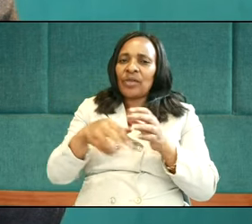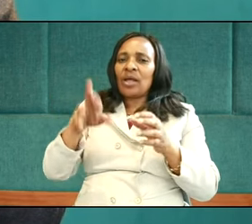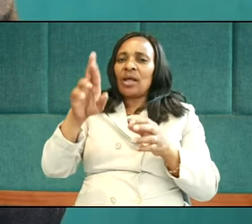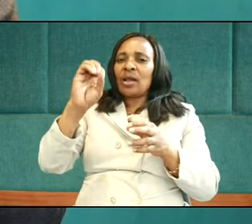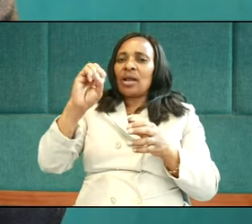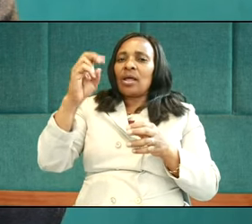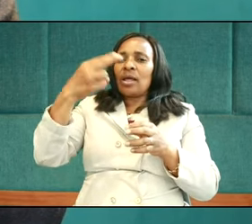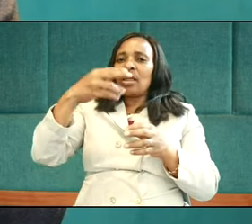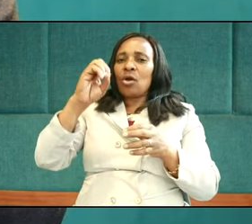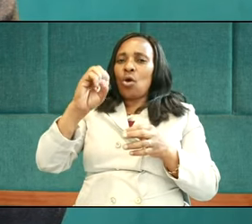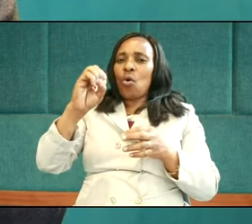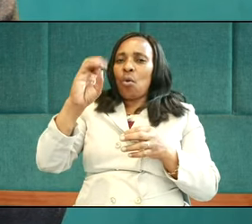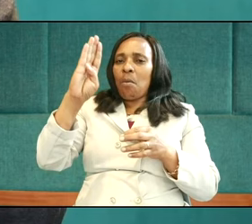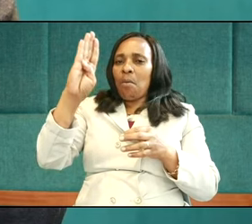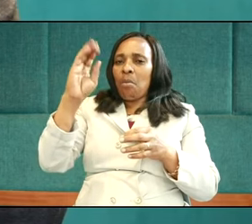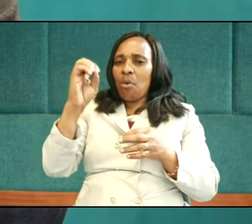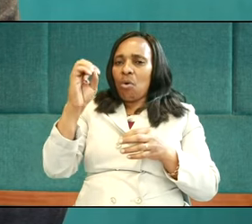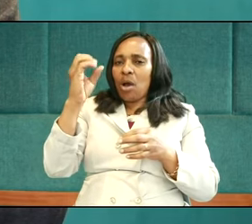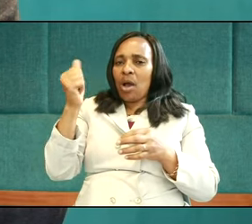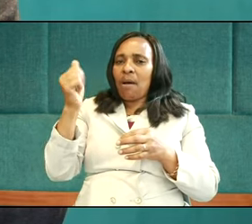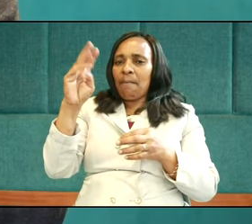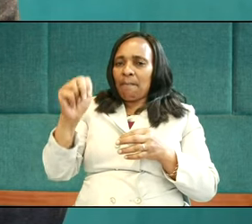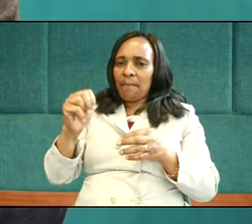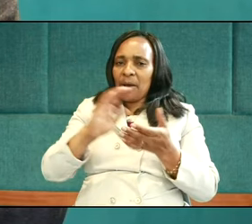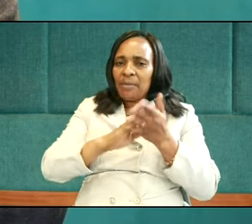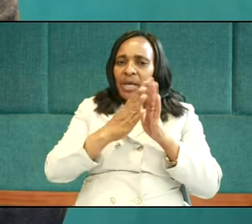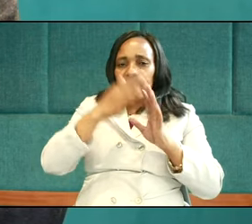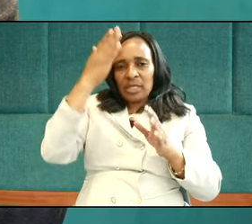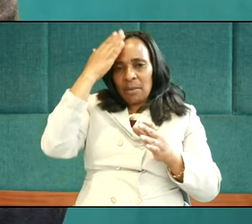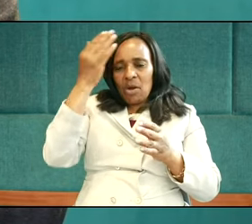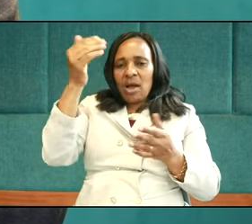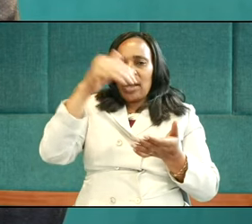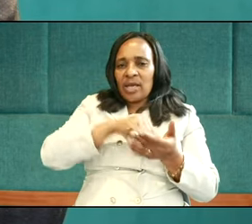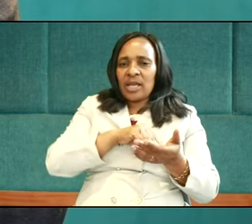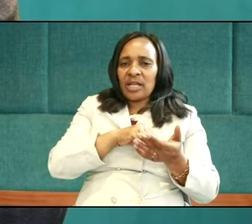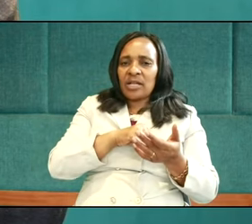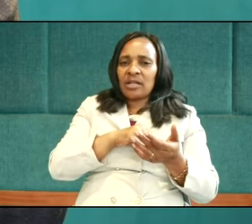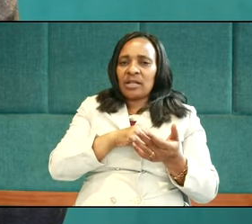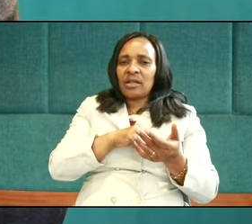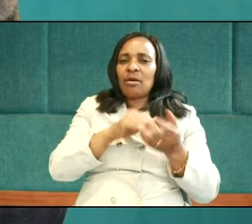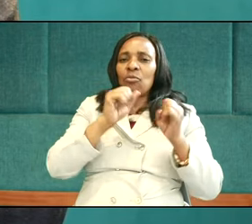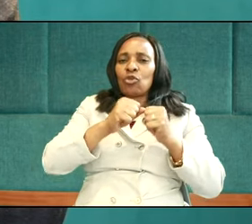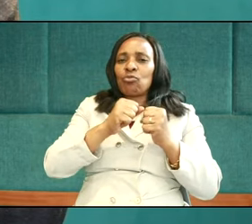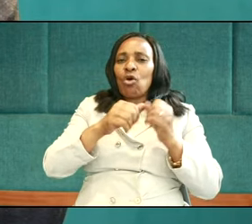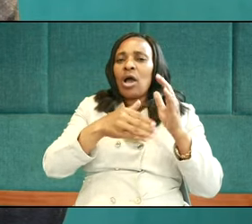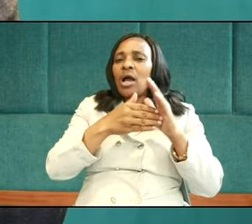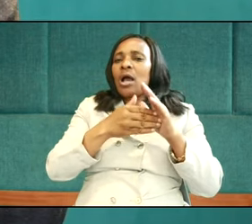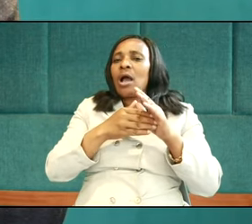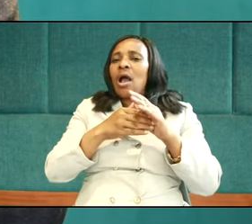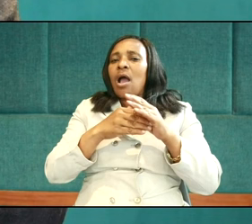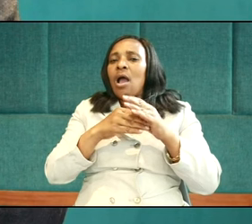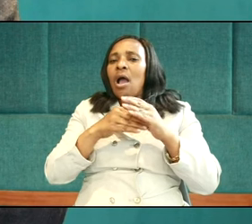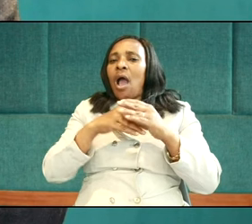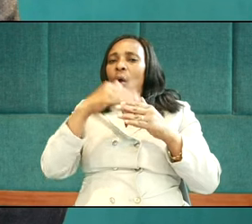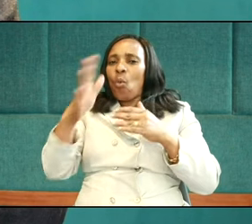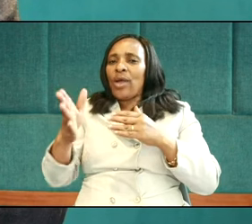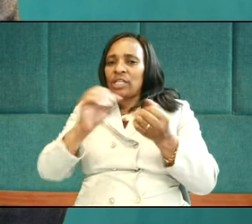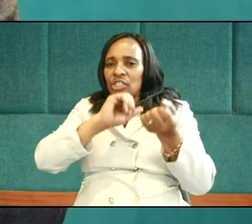Rehoboam, he becomes humble again. He's able to turn away, and God,